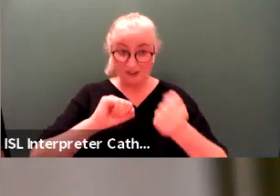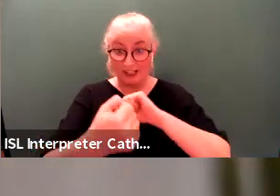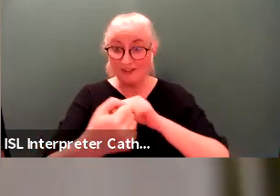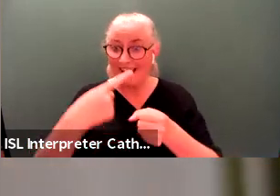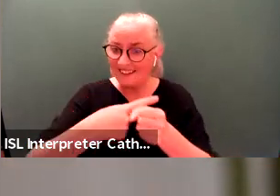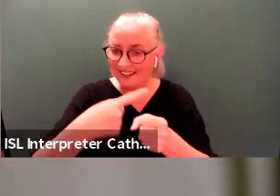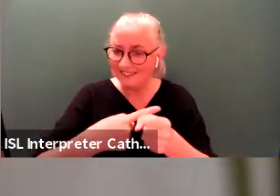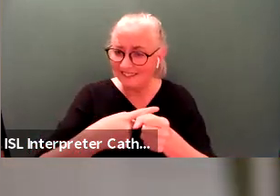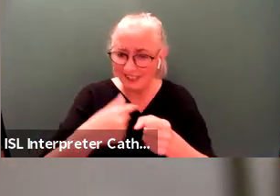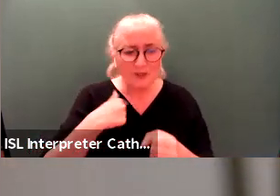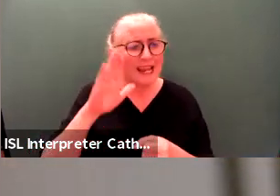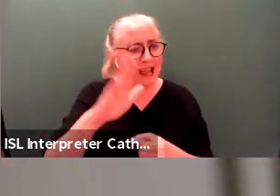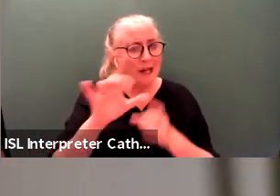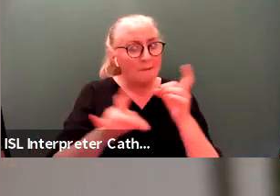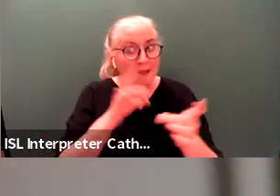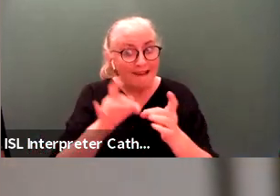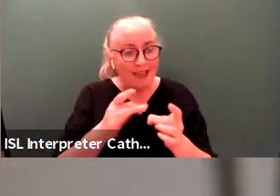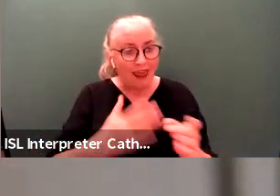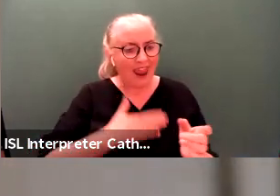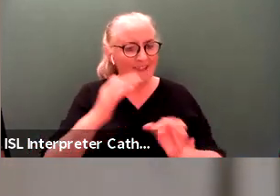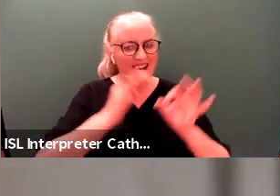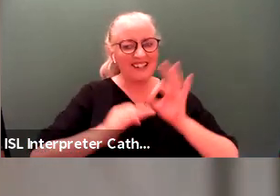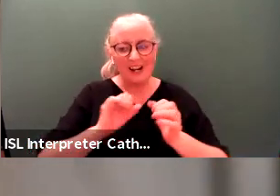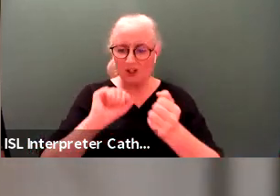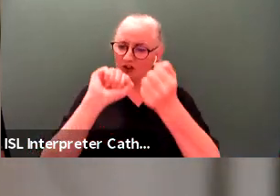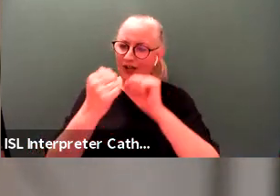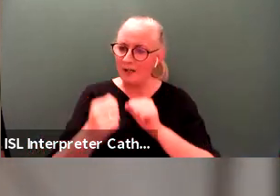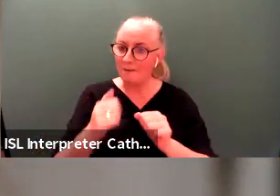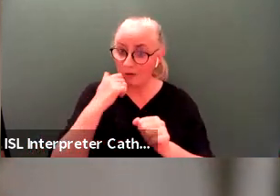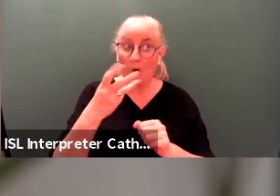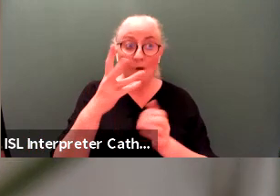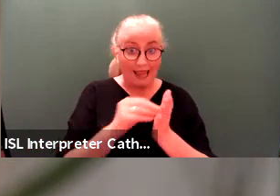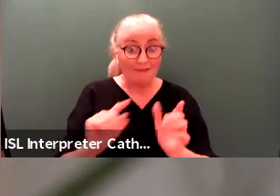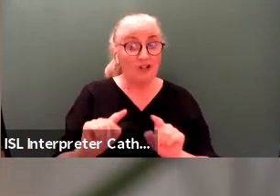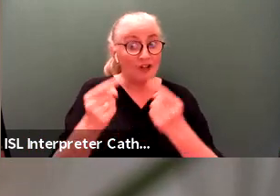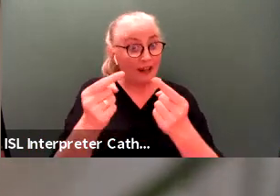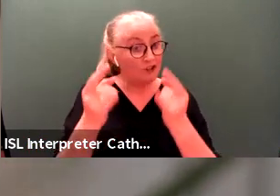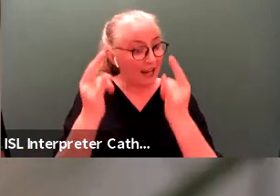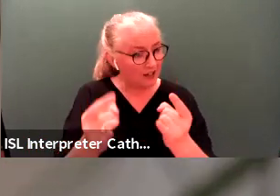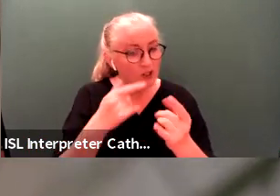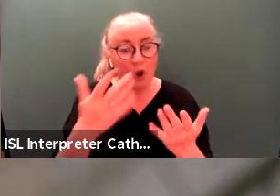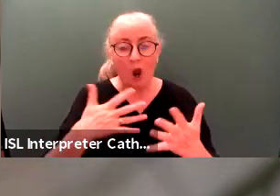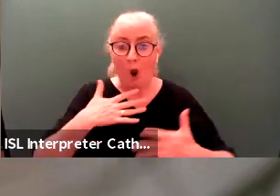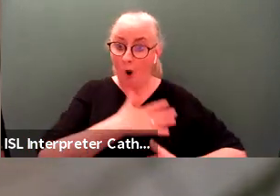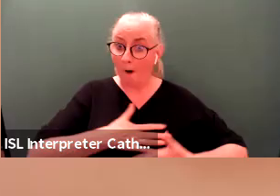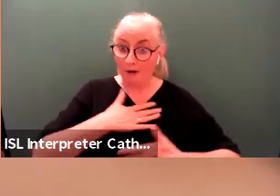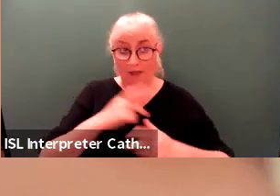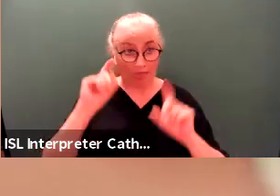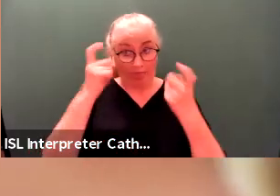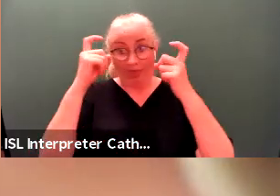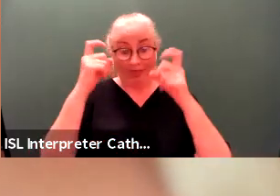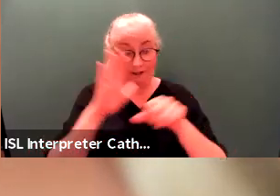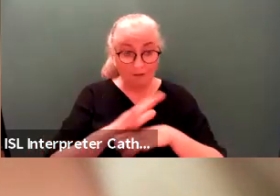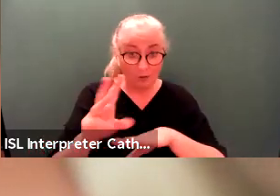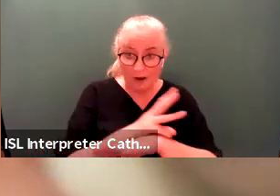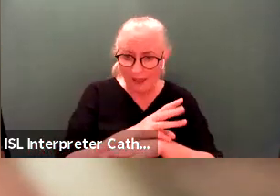we may have to make lifestyle changes to counteract some of the health challenges that it brings. Our hormones went crazy for a while then,